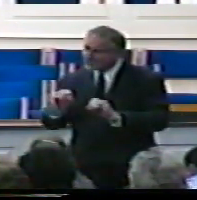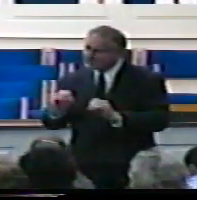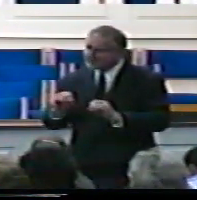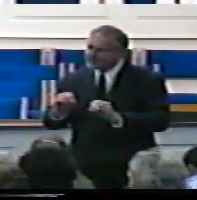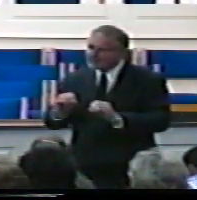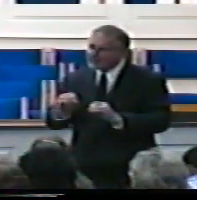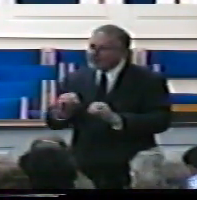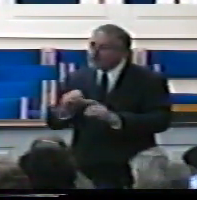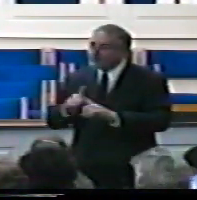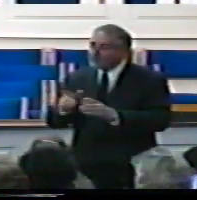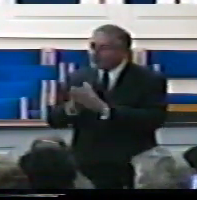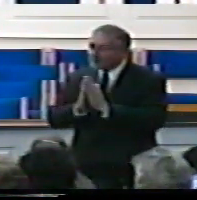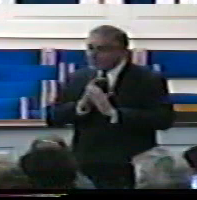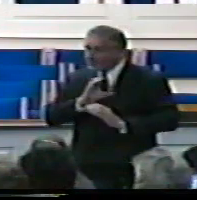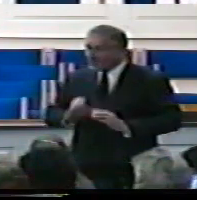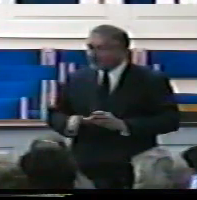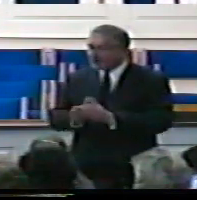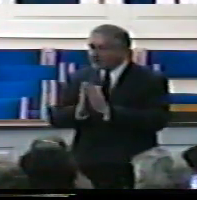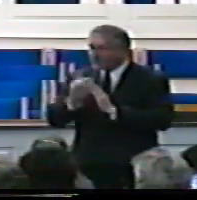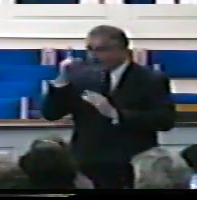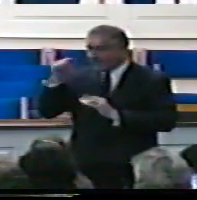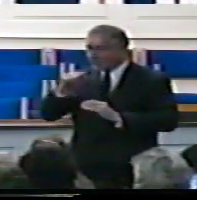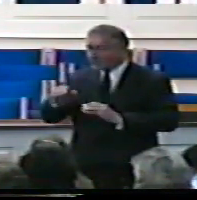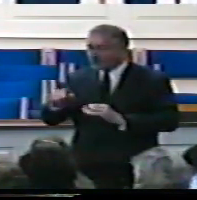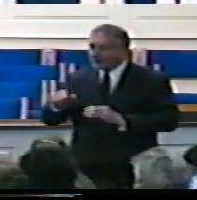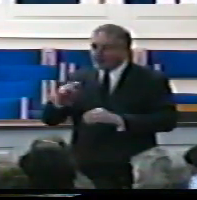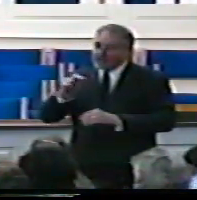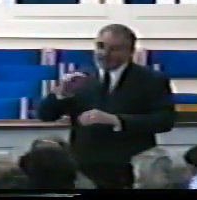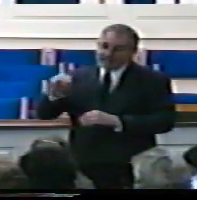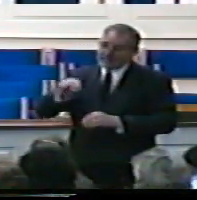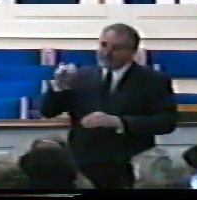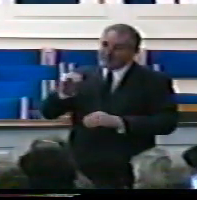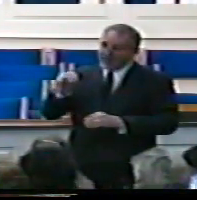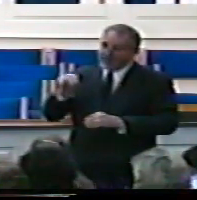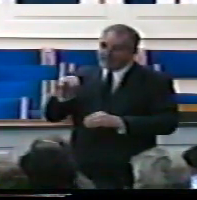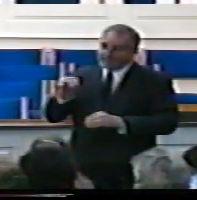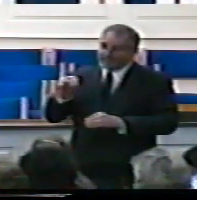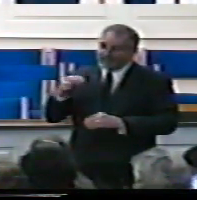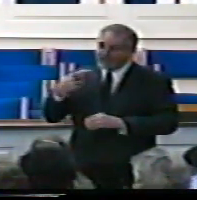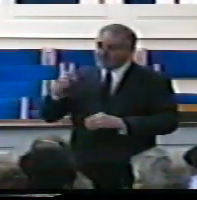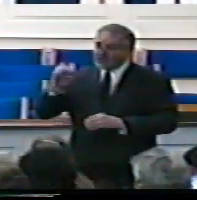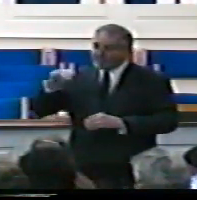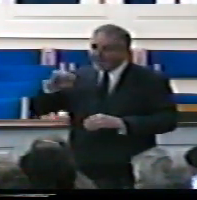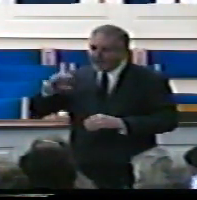you there. Whoever heard of Nehemiah till the walls you didn't build?